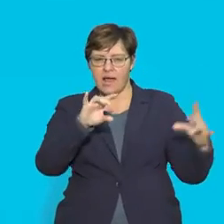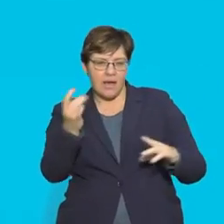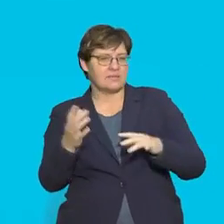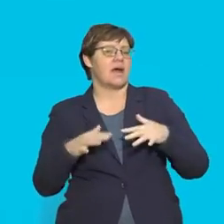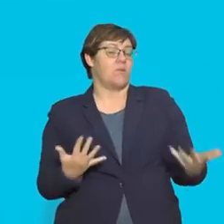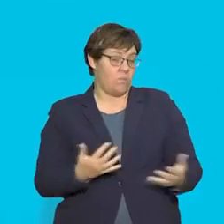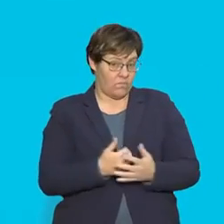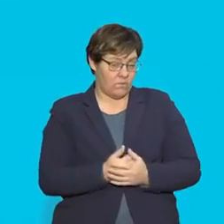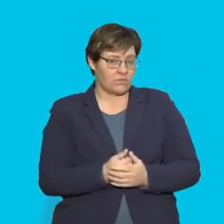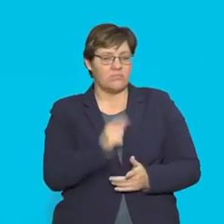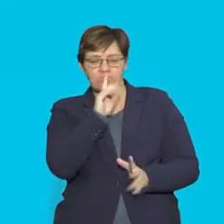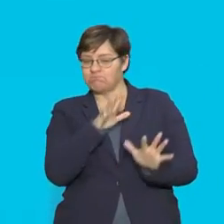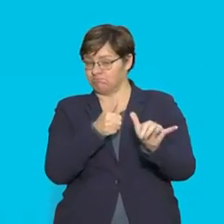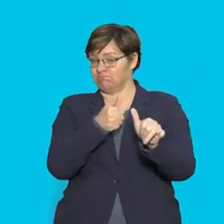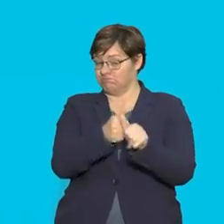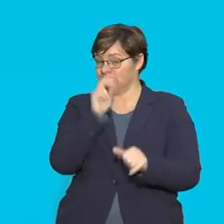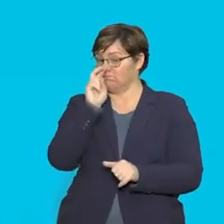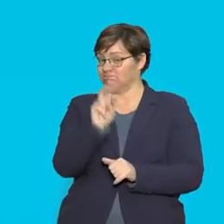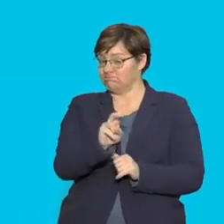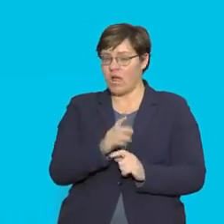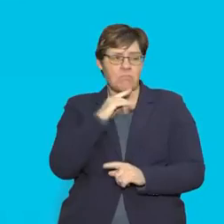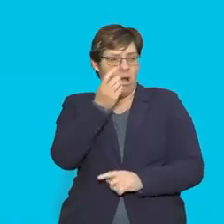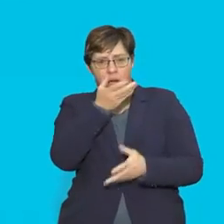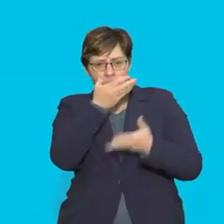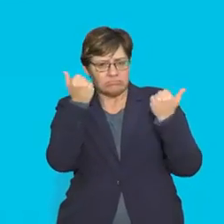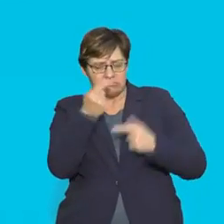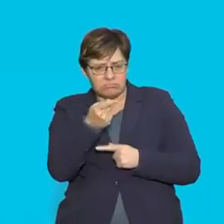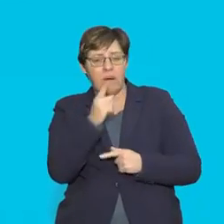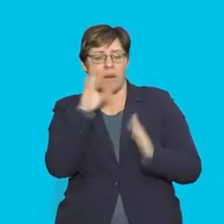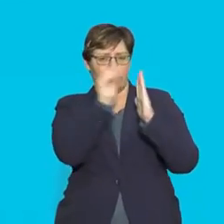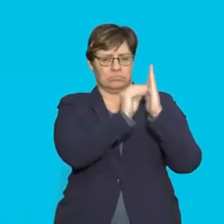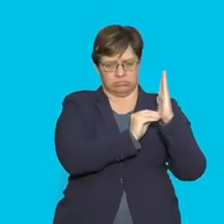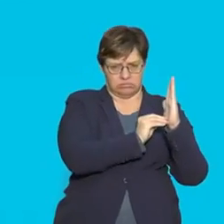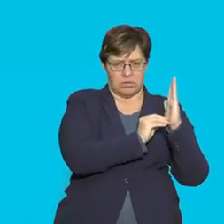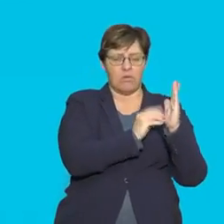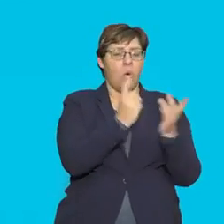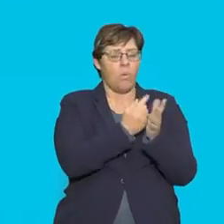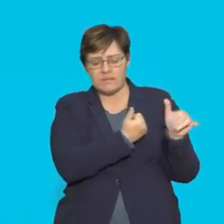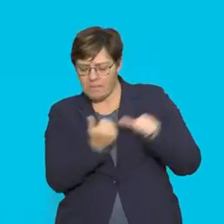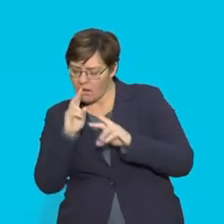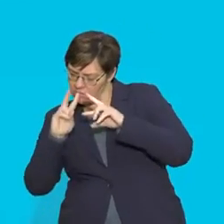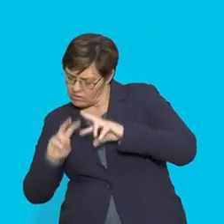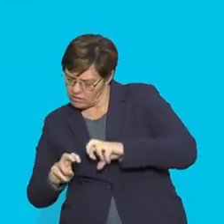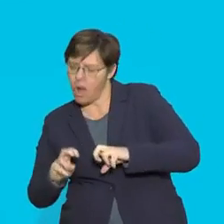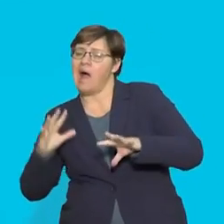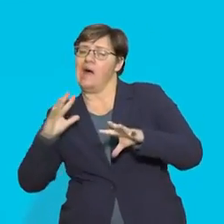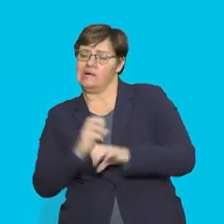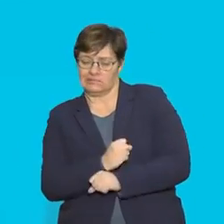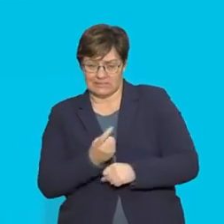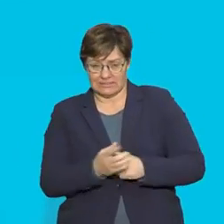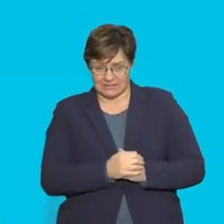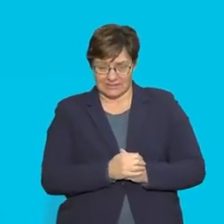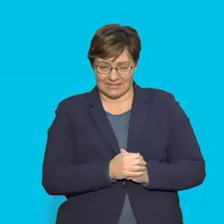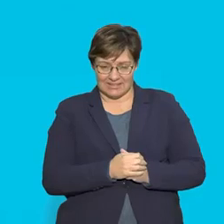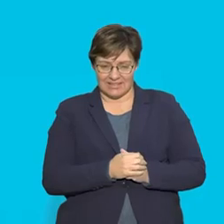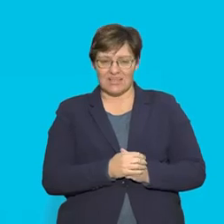please try and be with me here. Then wherever you do not understand, just quickly write it down so you can always go back to it when you are